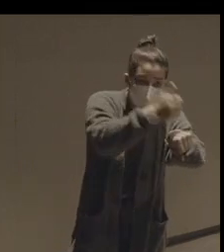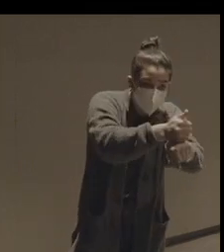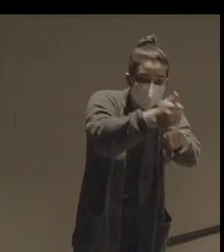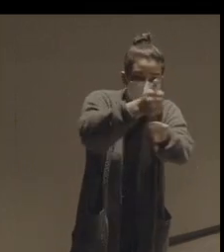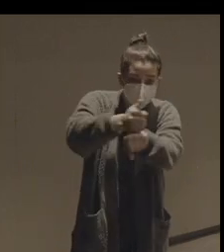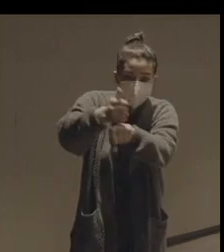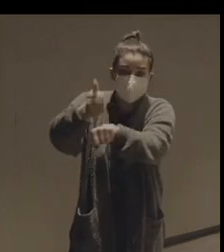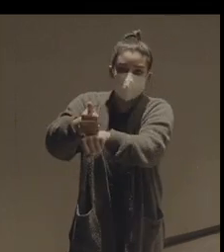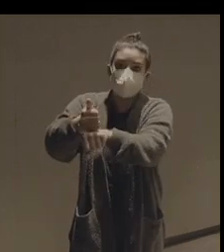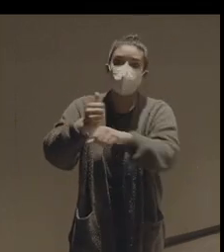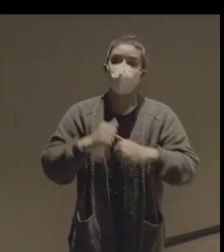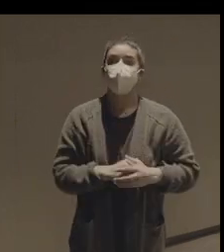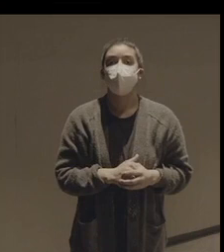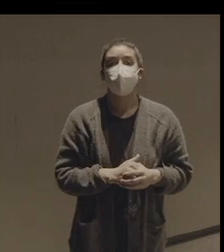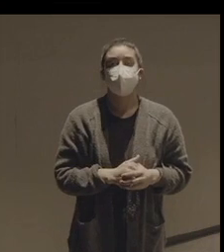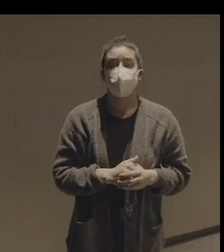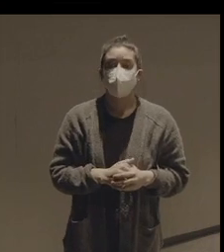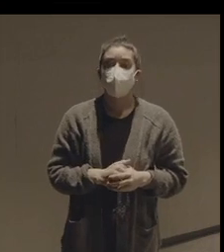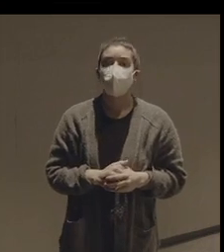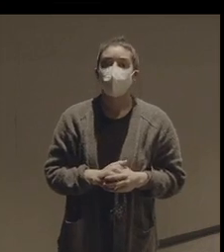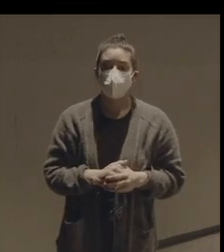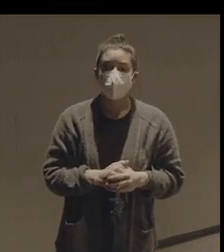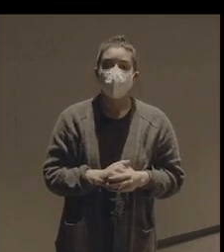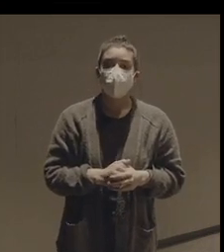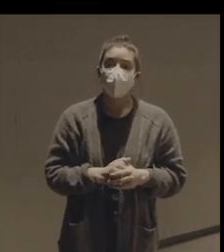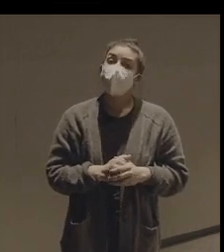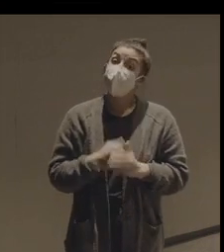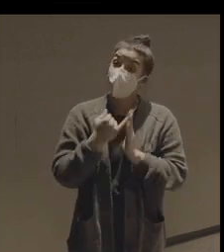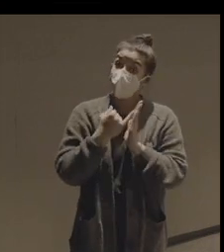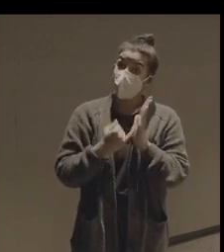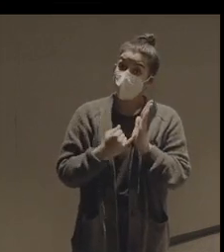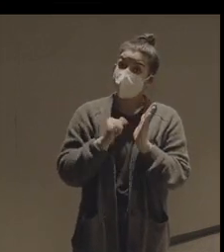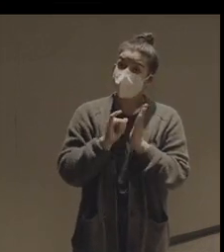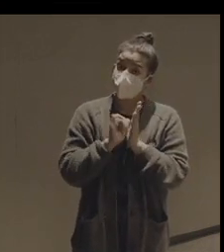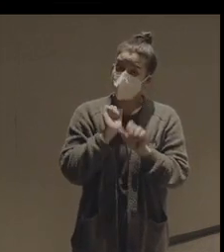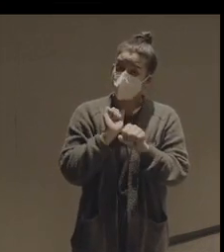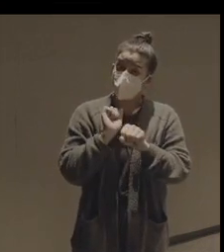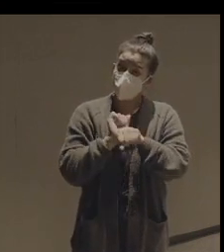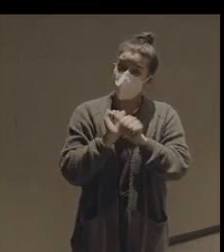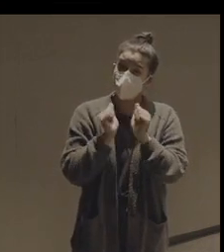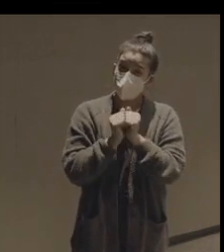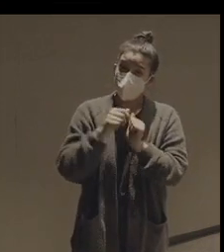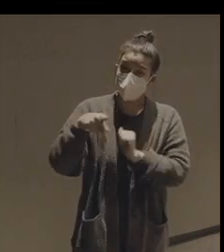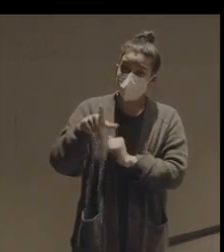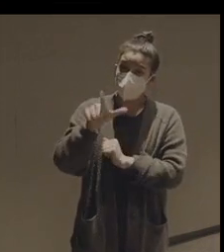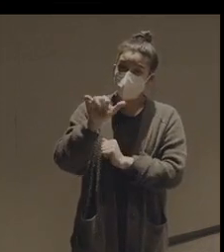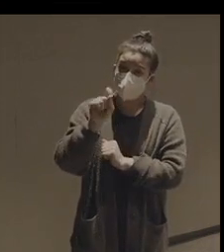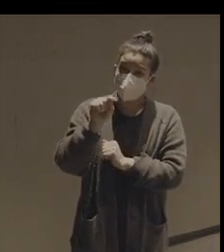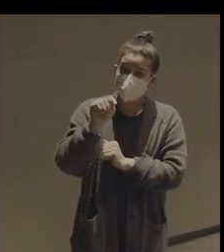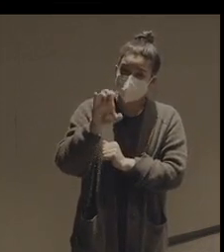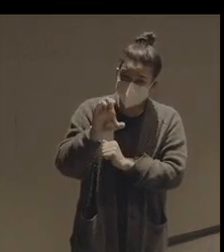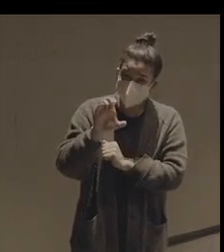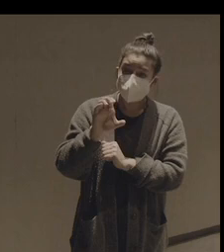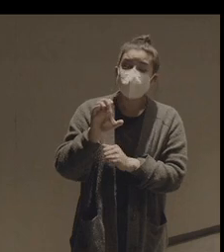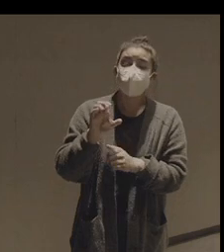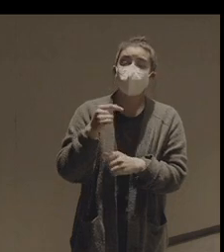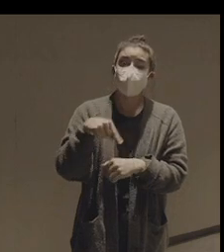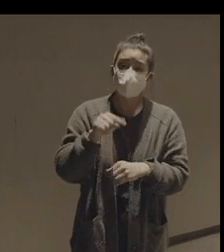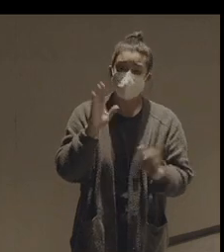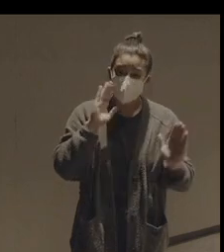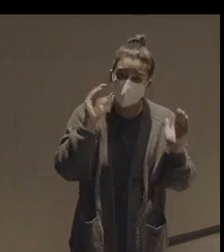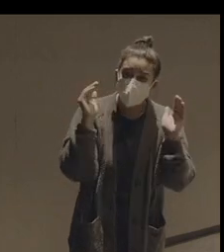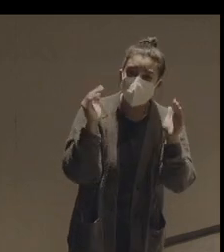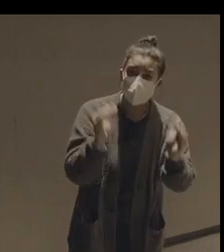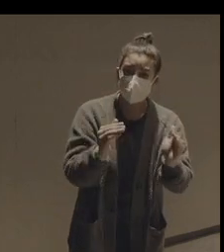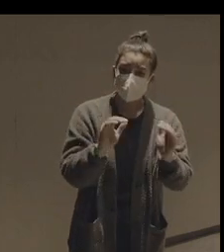but also, and maybe more importantly, they were calling upon the viewer's subtle and slowed down perception in order to break away from the